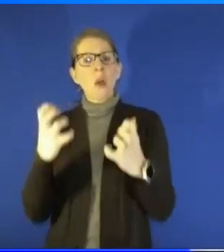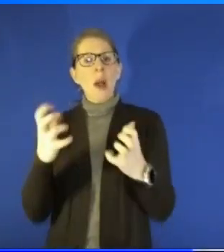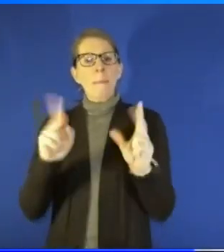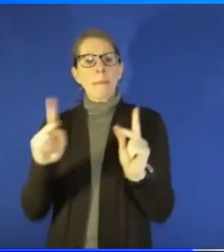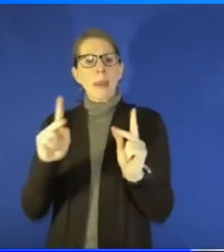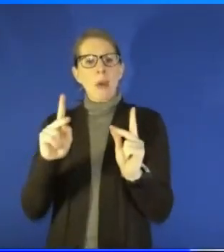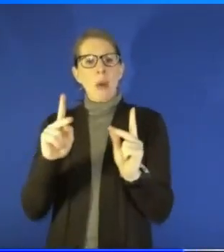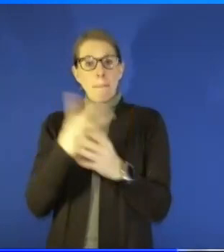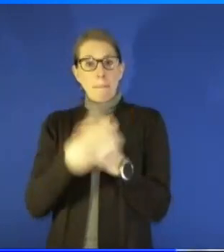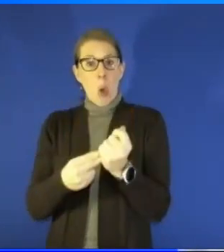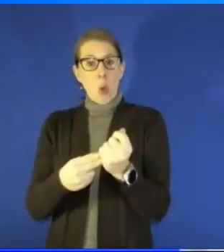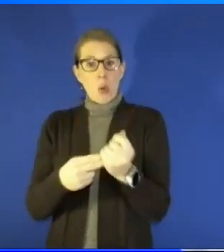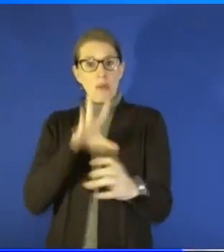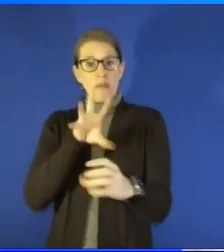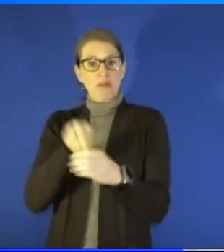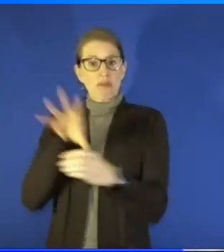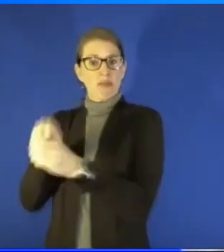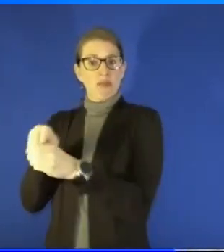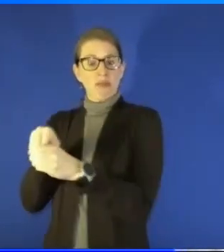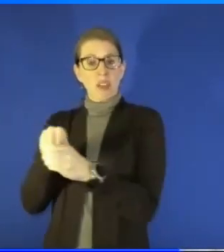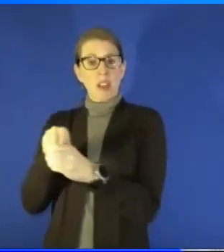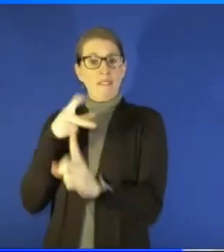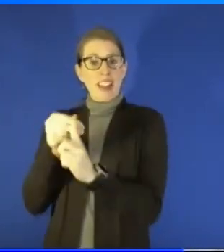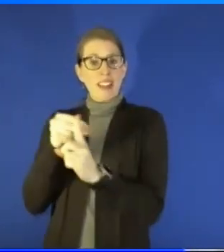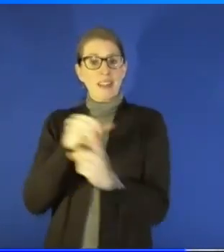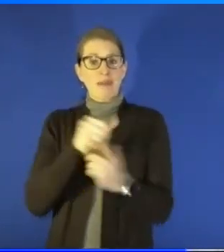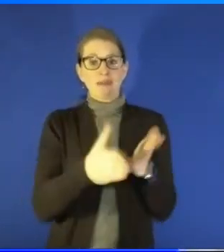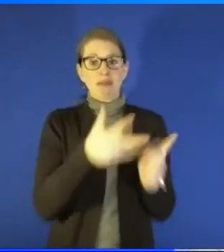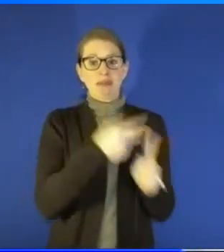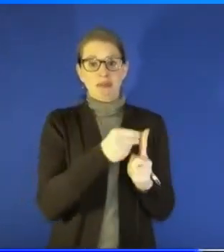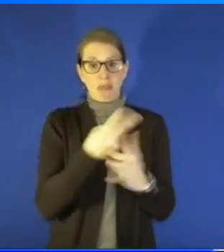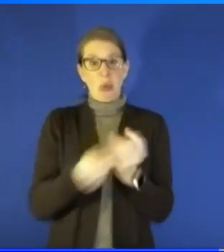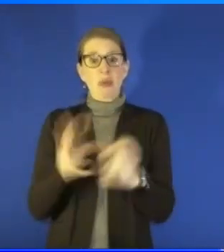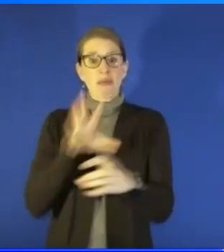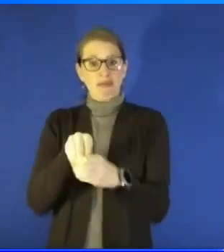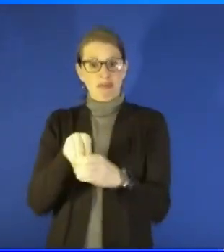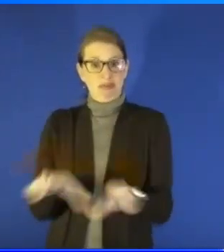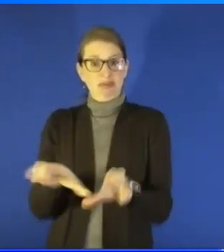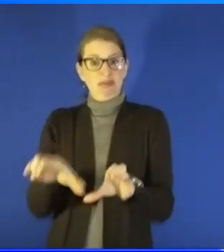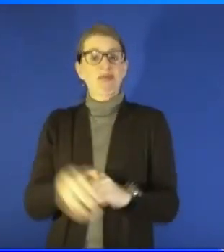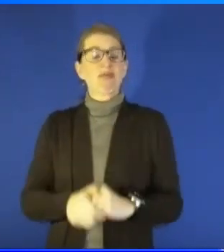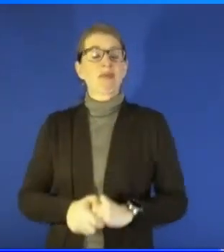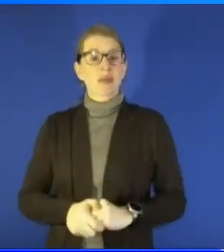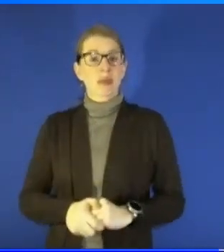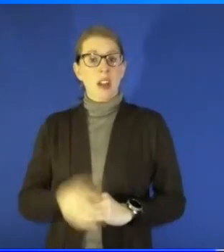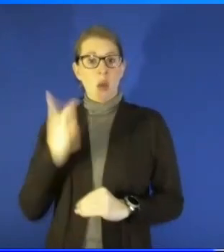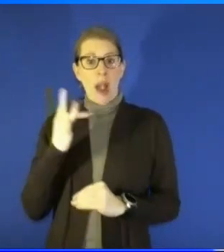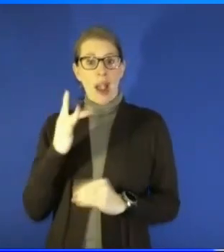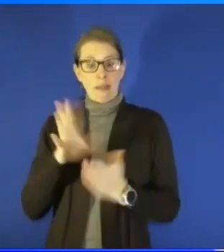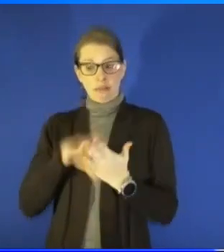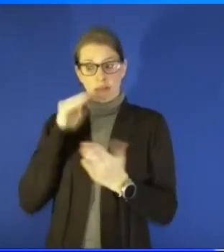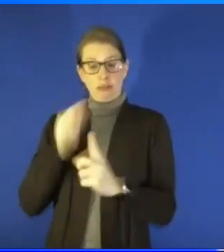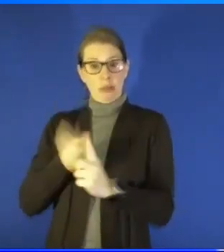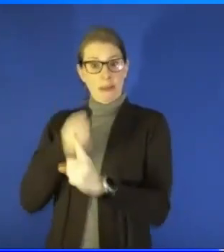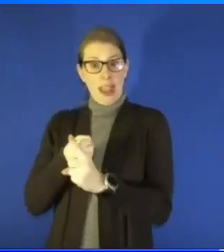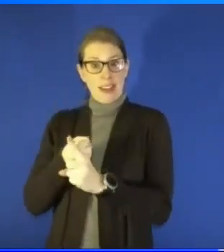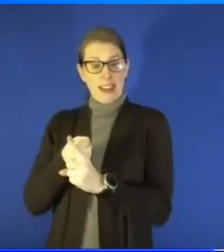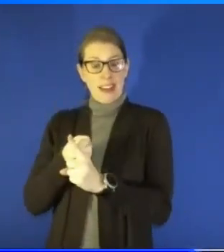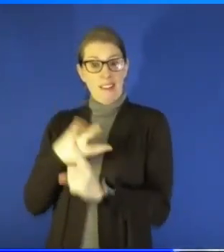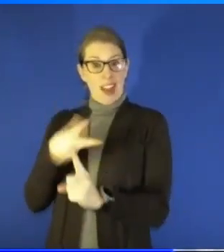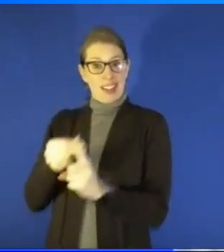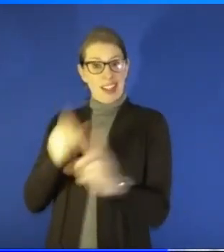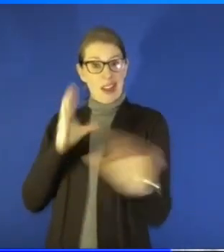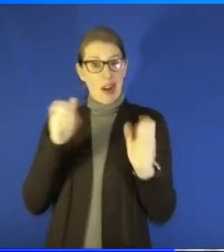enrolled, because then we can really learn a little bit more about what the impact of that vaccine is in comparison to things